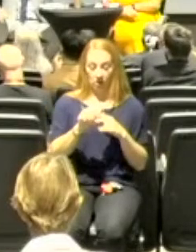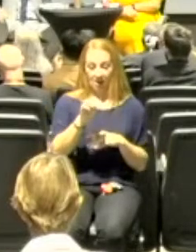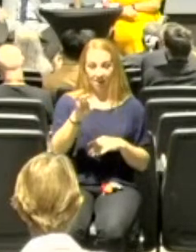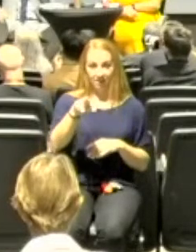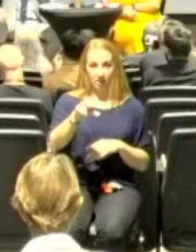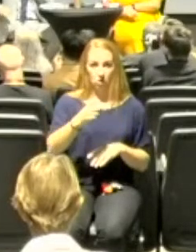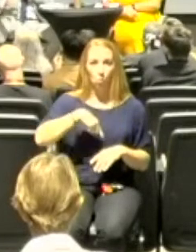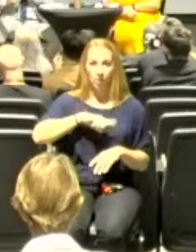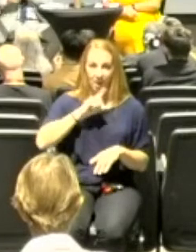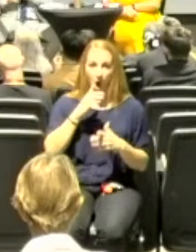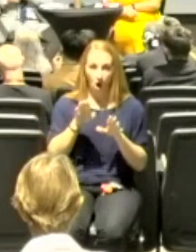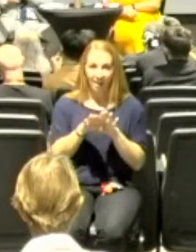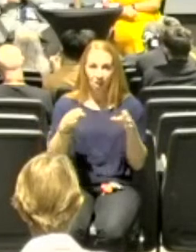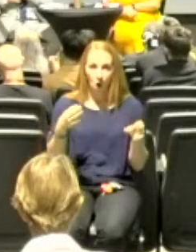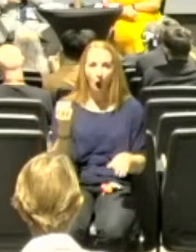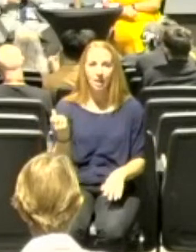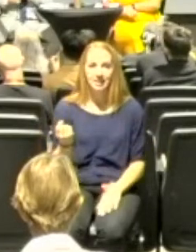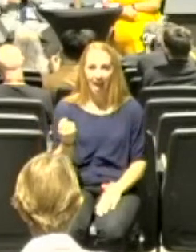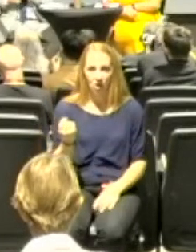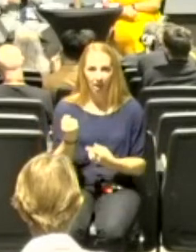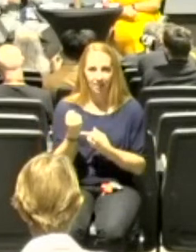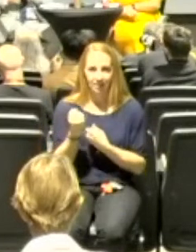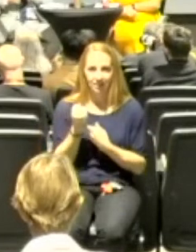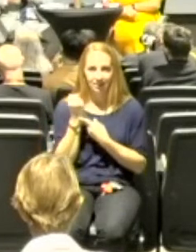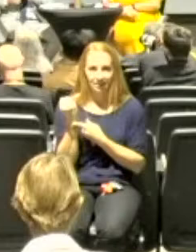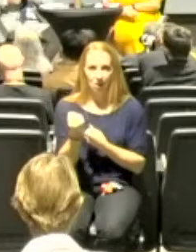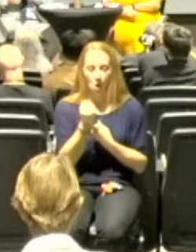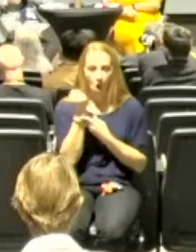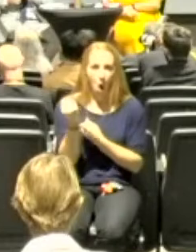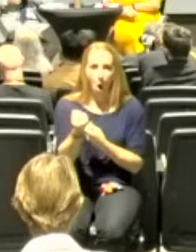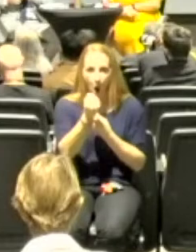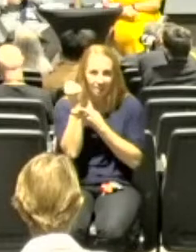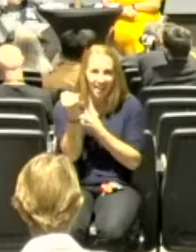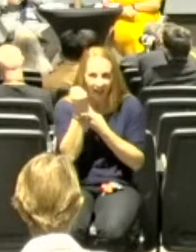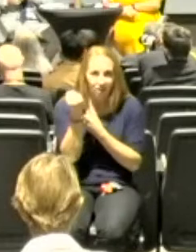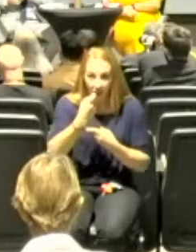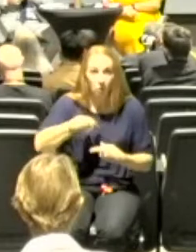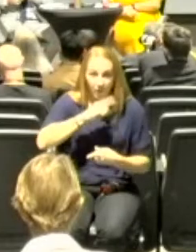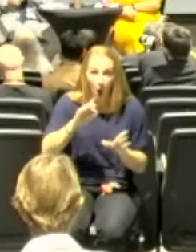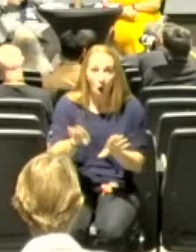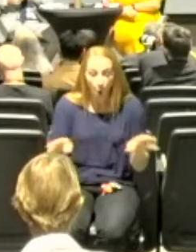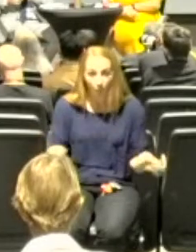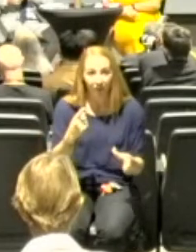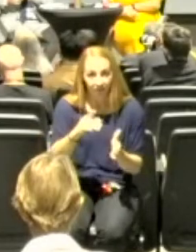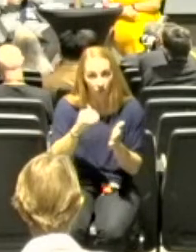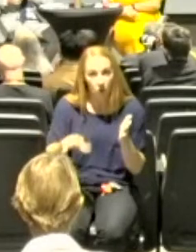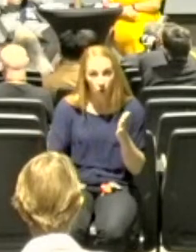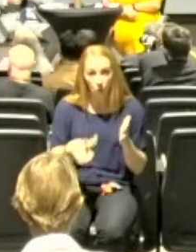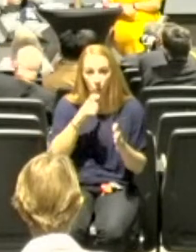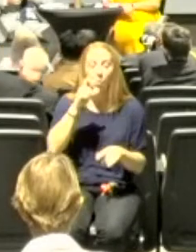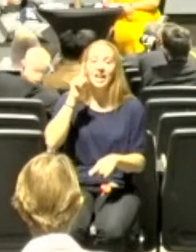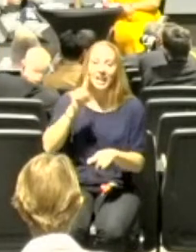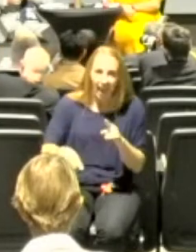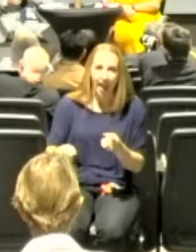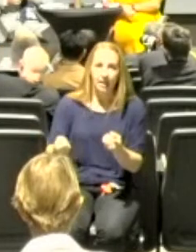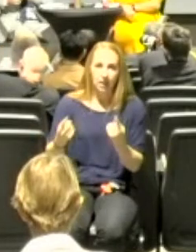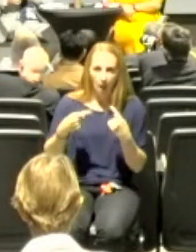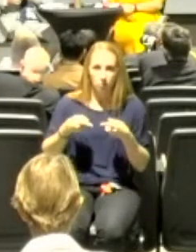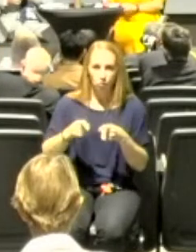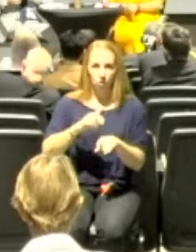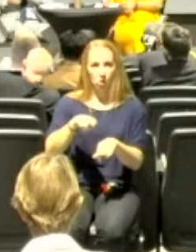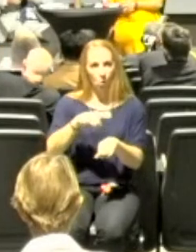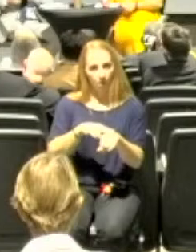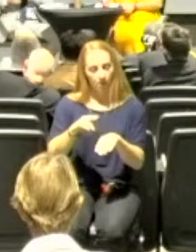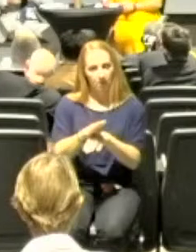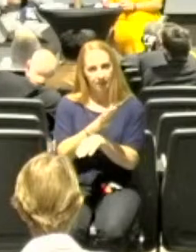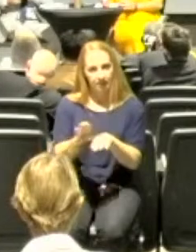on Saturdays. Let me say that again. My division is open on Saturdays for students who cannot come during the normal hours.